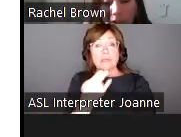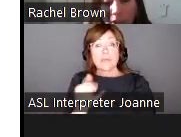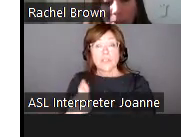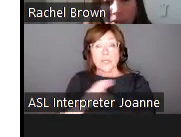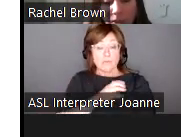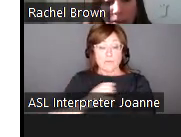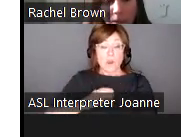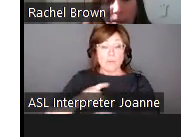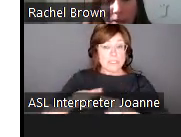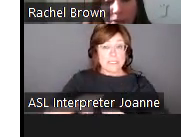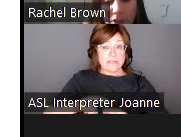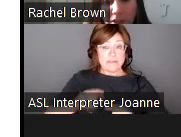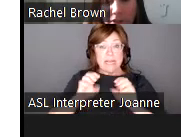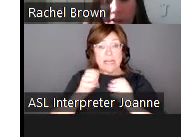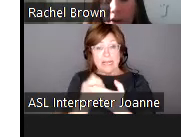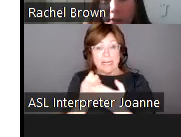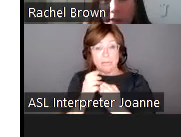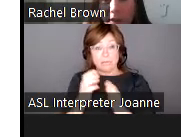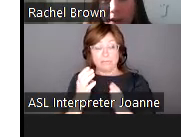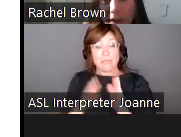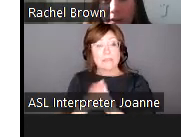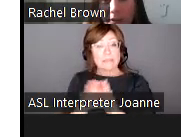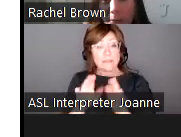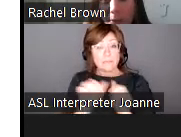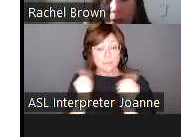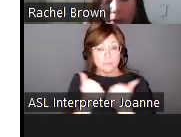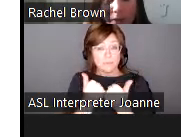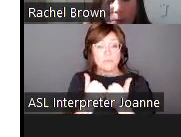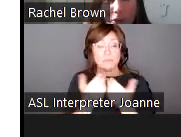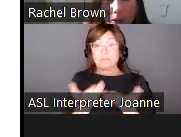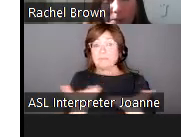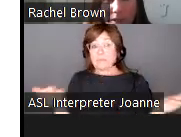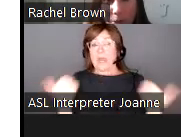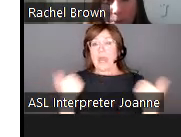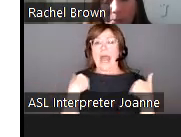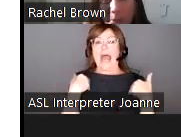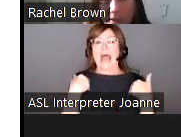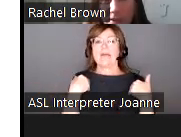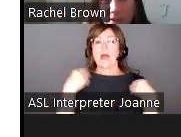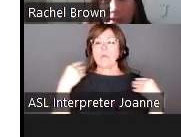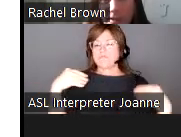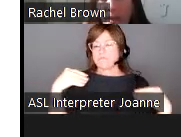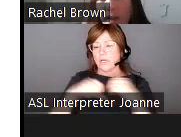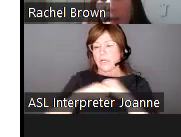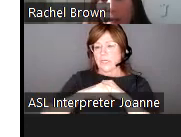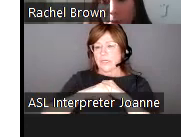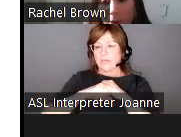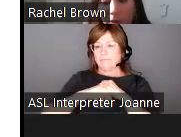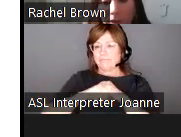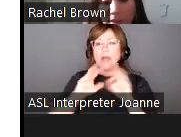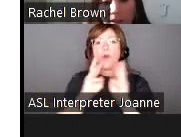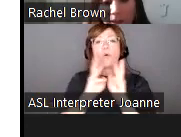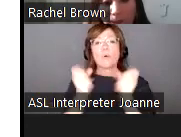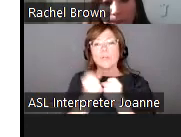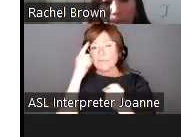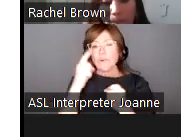different economic development associations, often have marketing workshops to help small businesses and